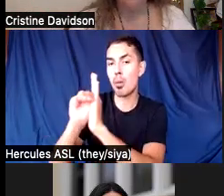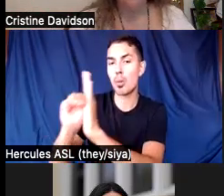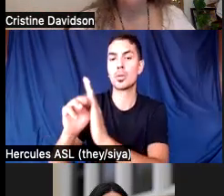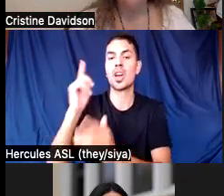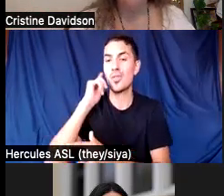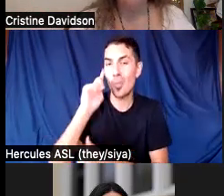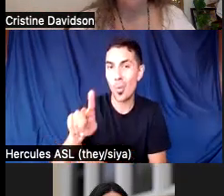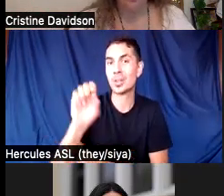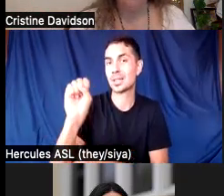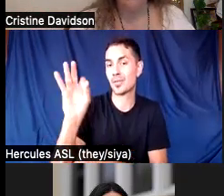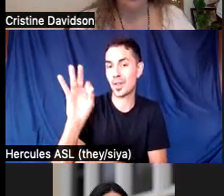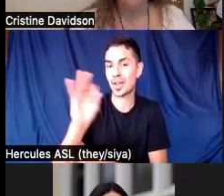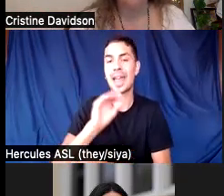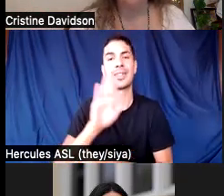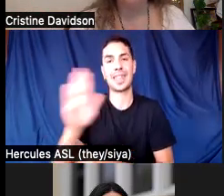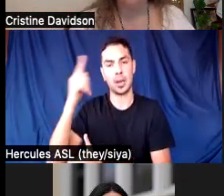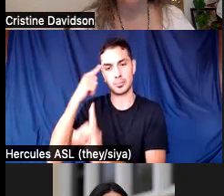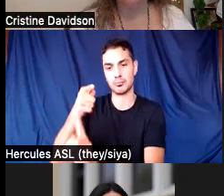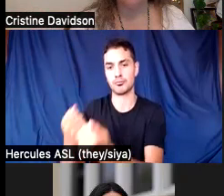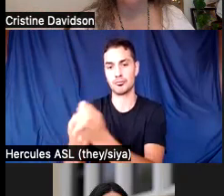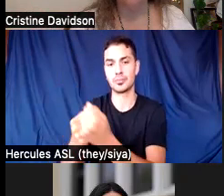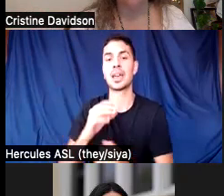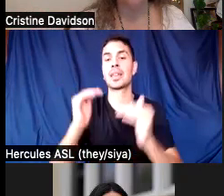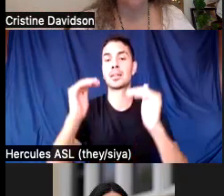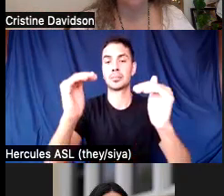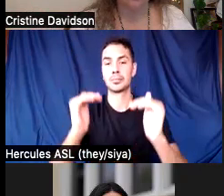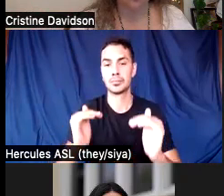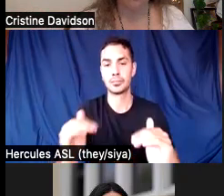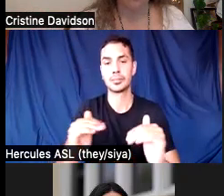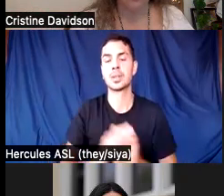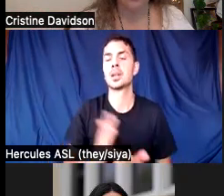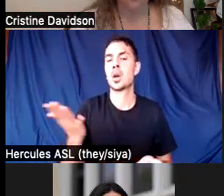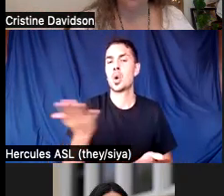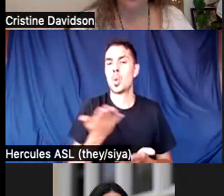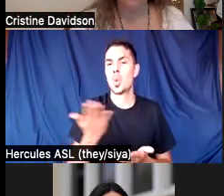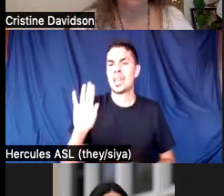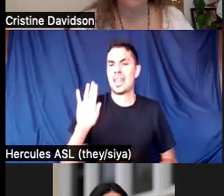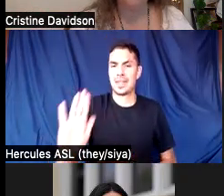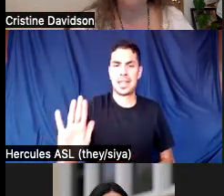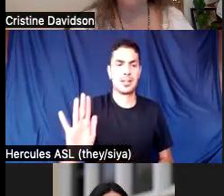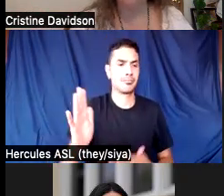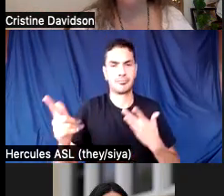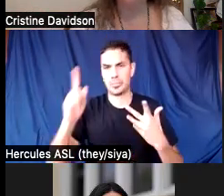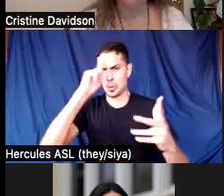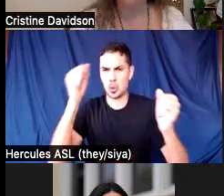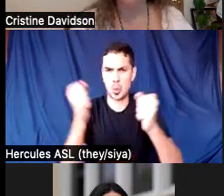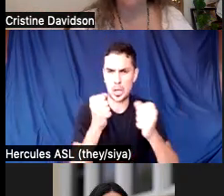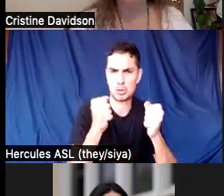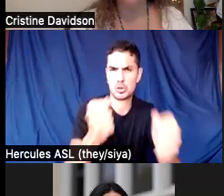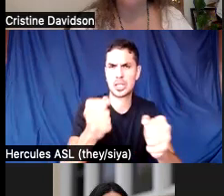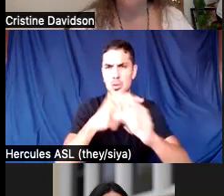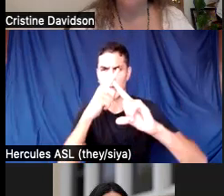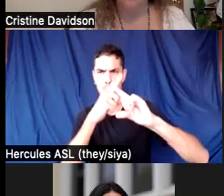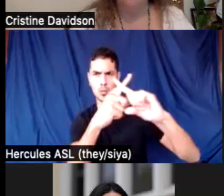And then also some common tactics used by harm doers. What does that grooming look like? Talking a little bit about